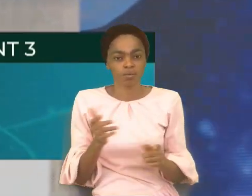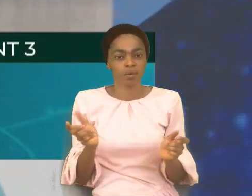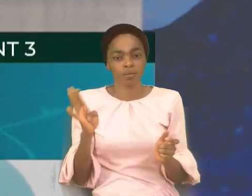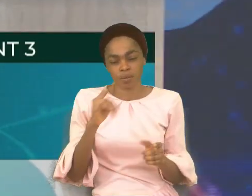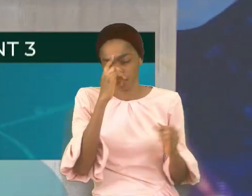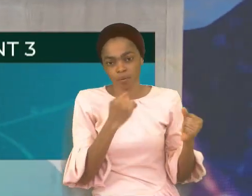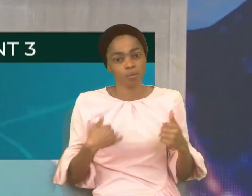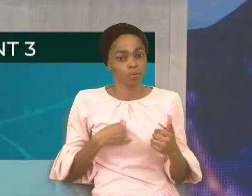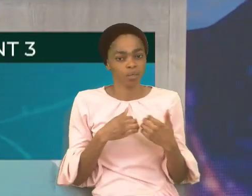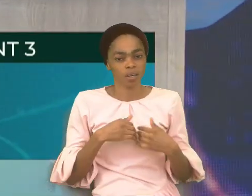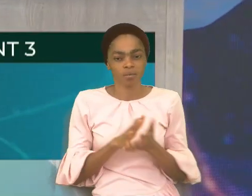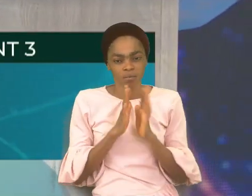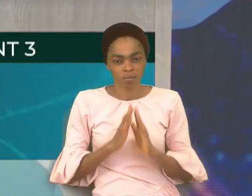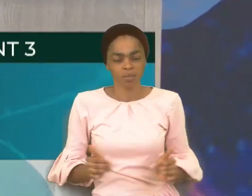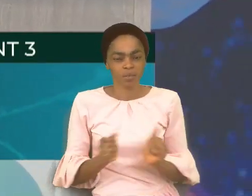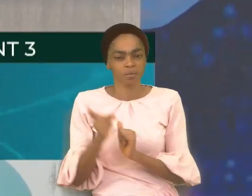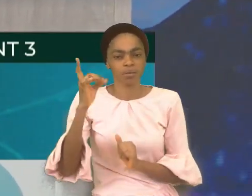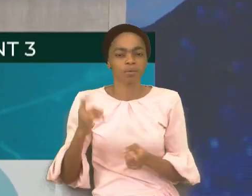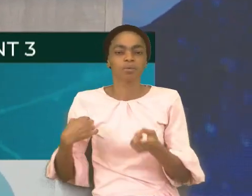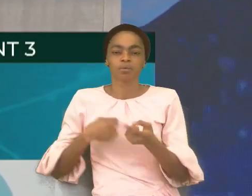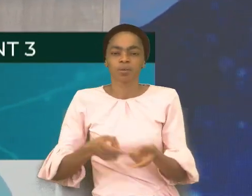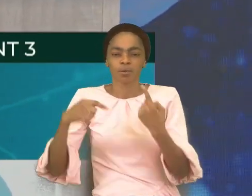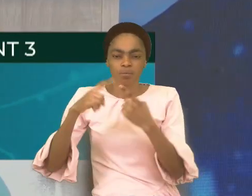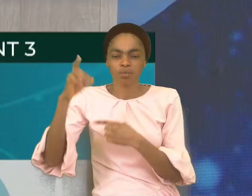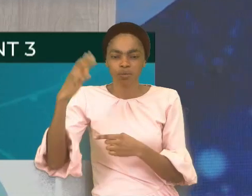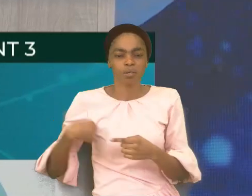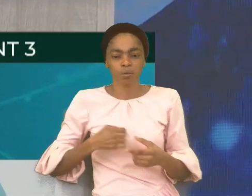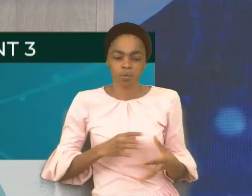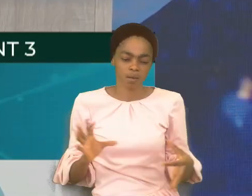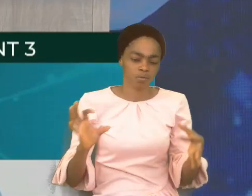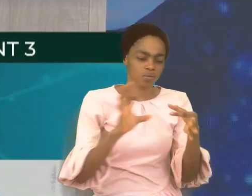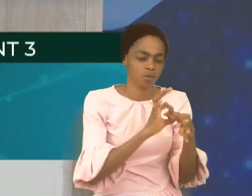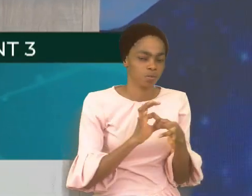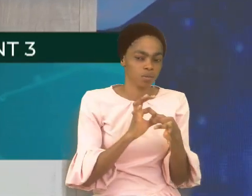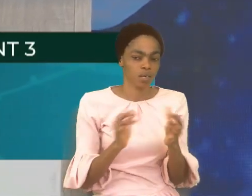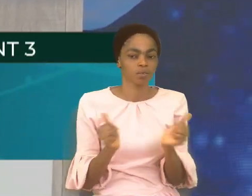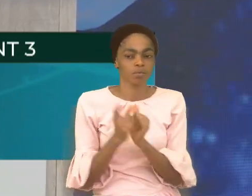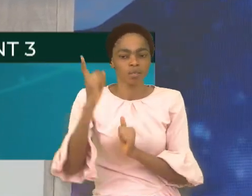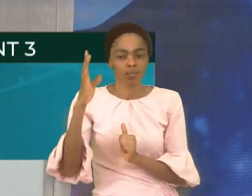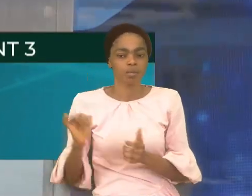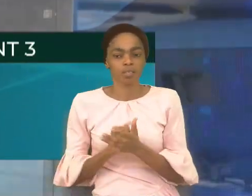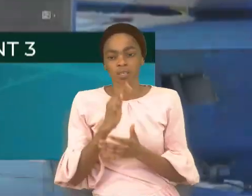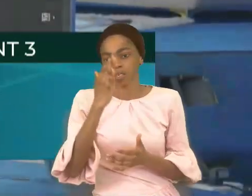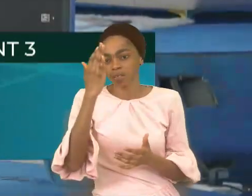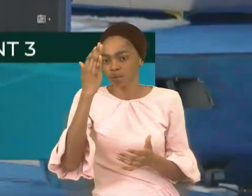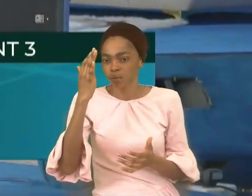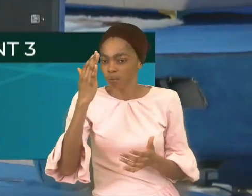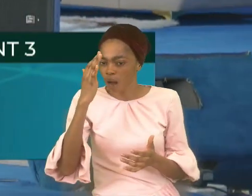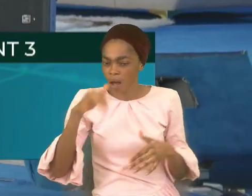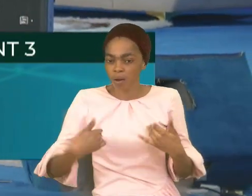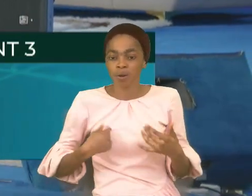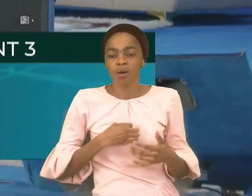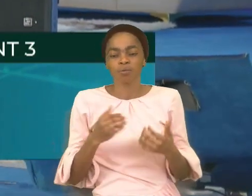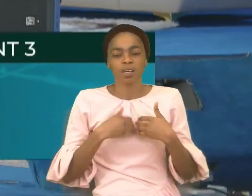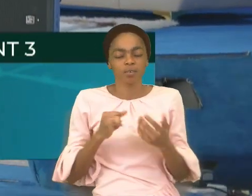God, and that's how we have that cleansing. That's how we have that peace with God and the peace of